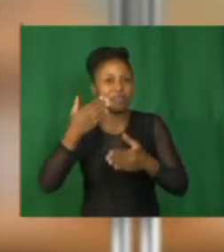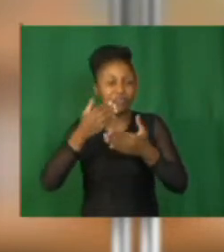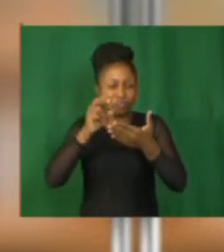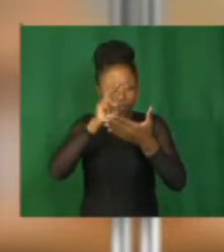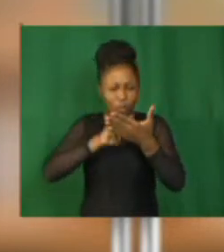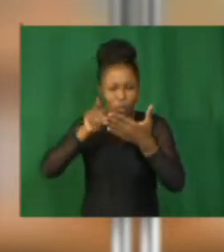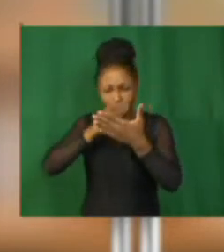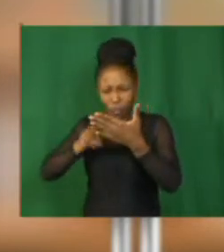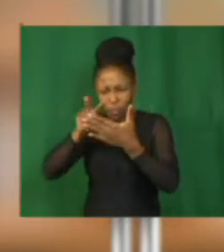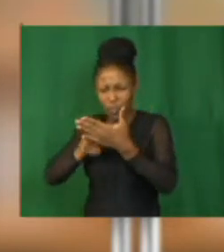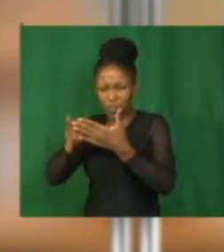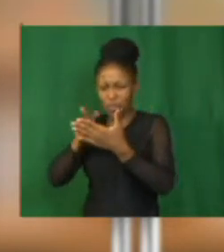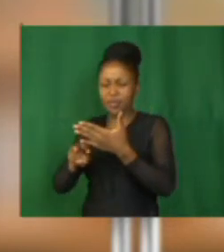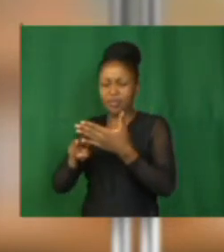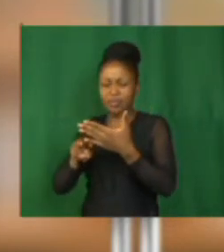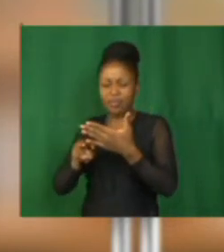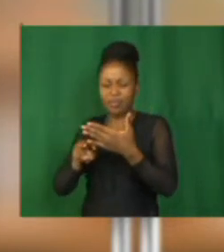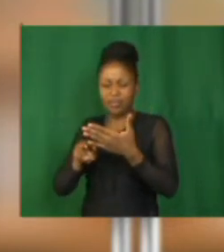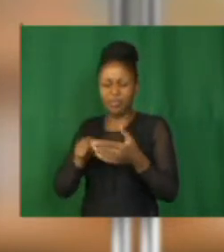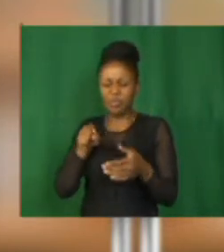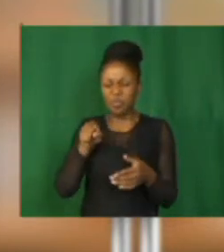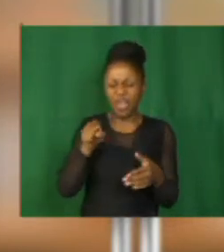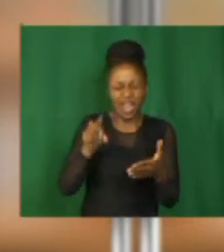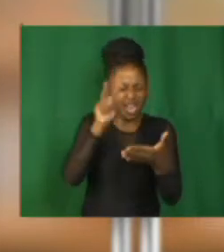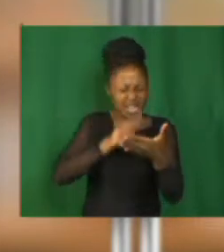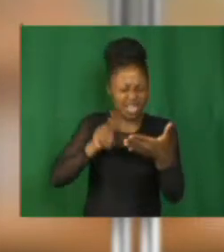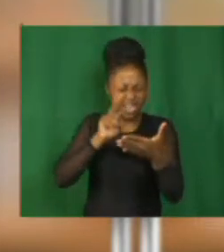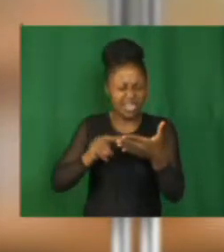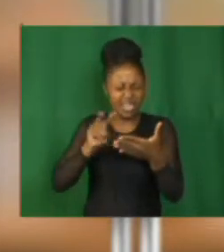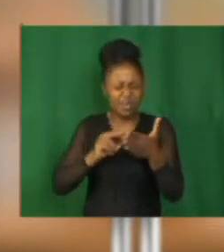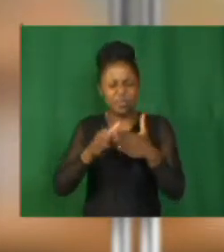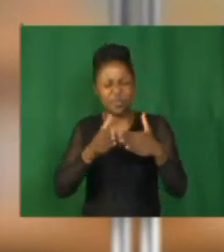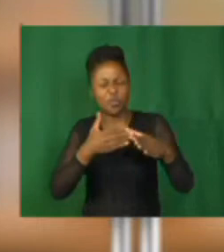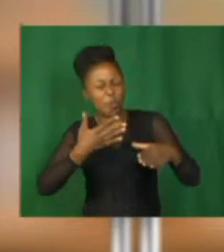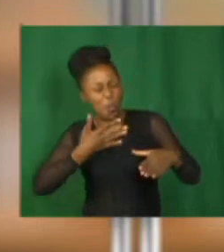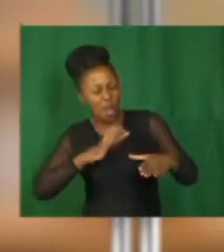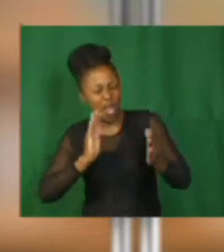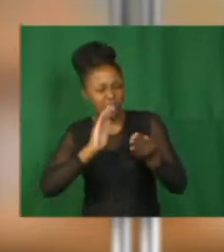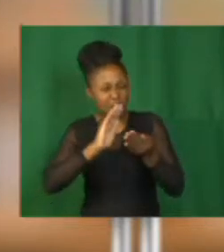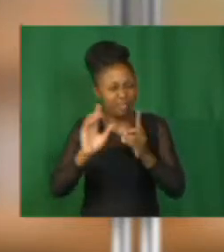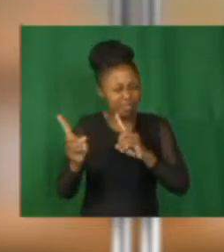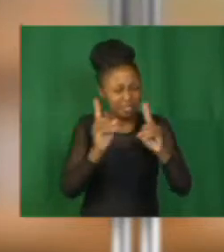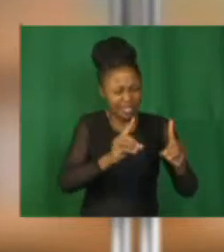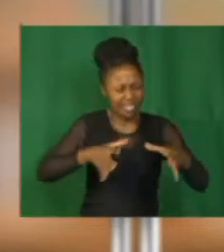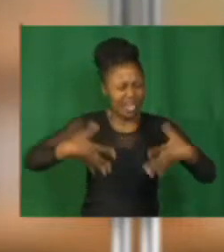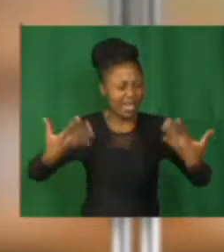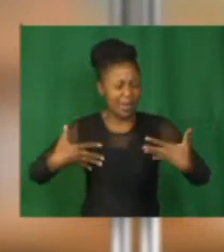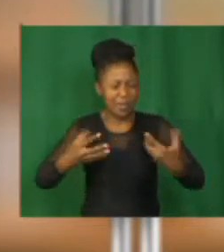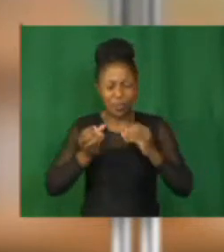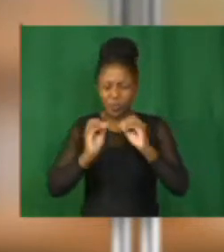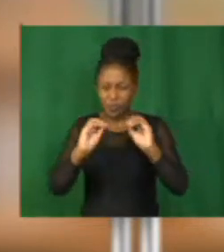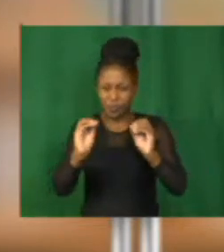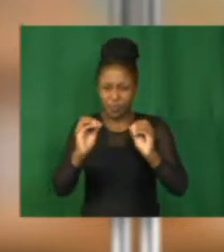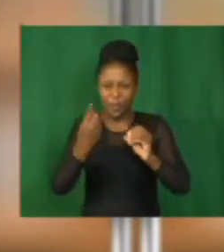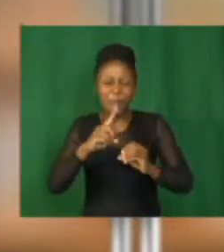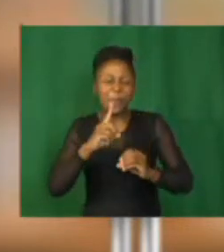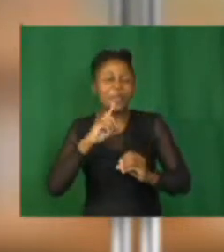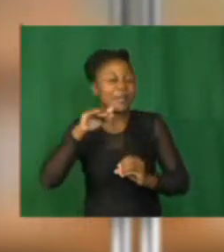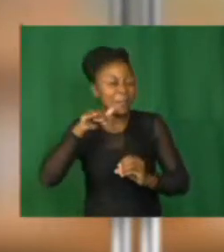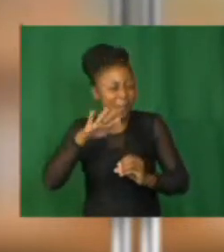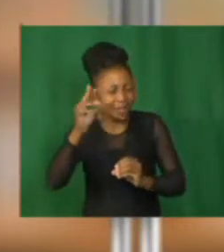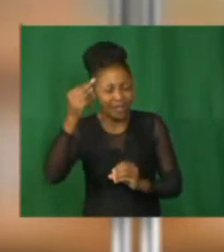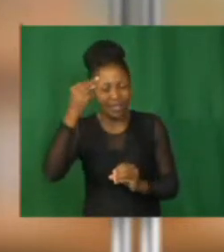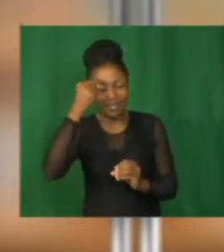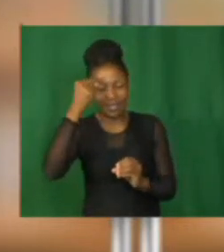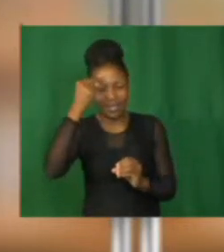you don't just read because your teacher has said to read. Read with understanding. That is why today we are here to try and remind our